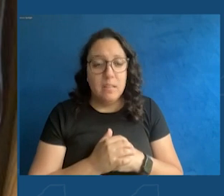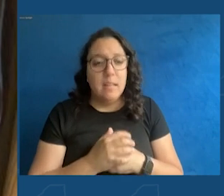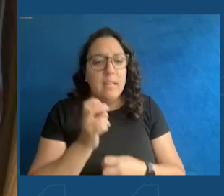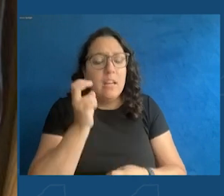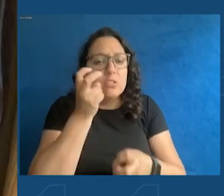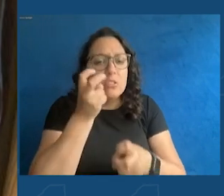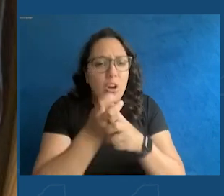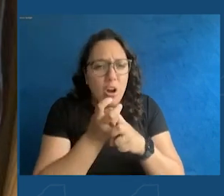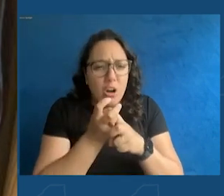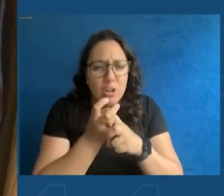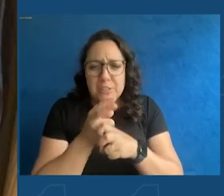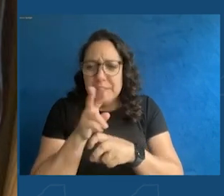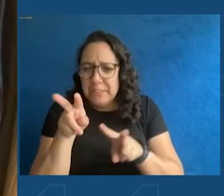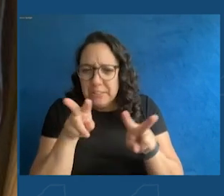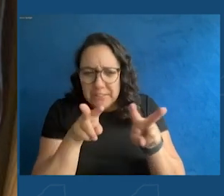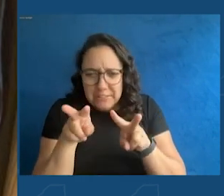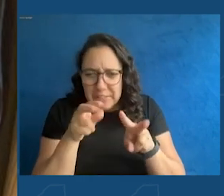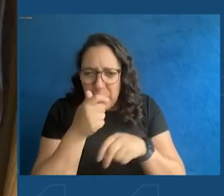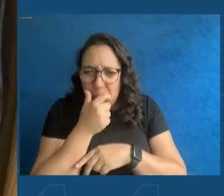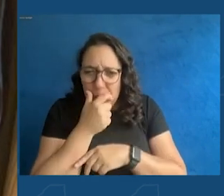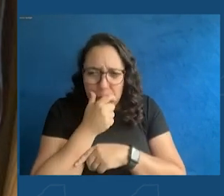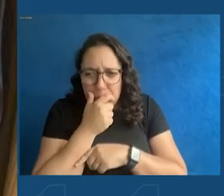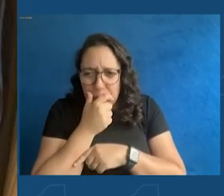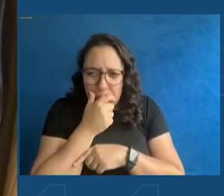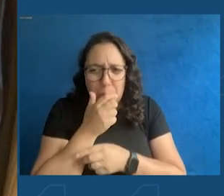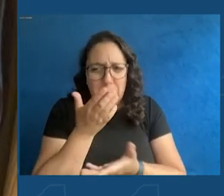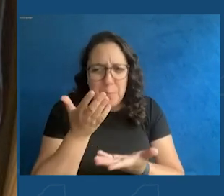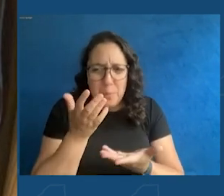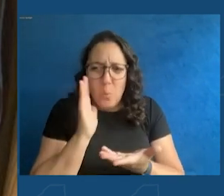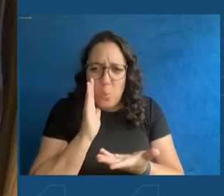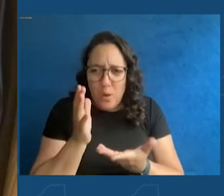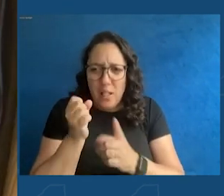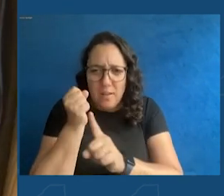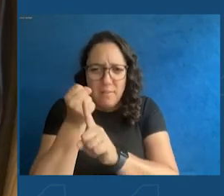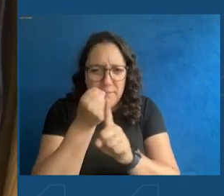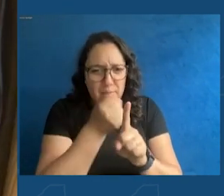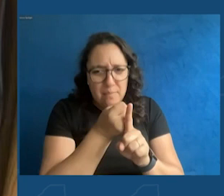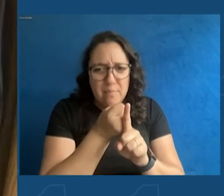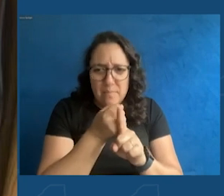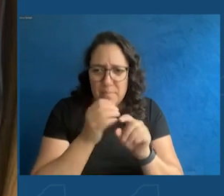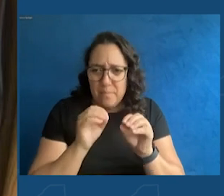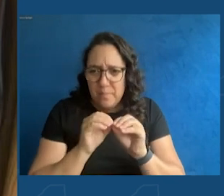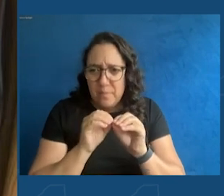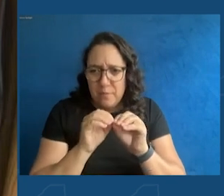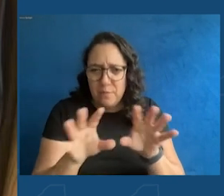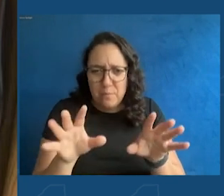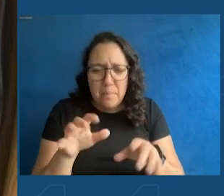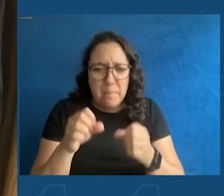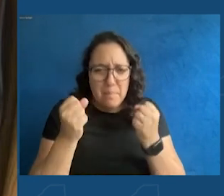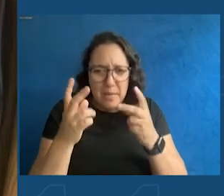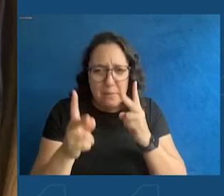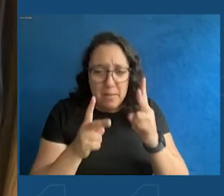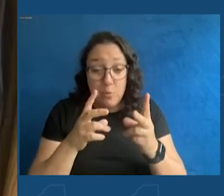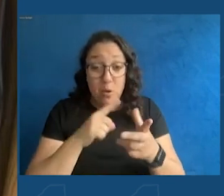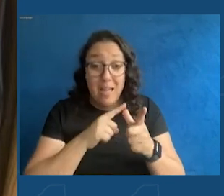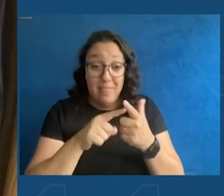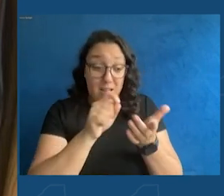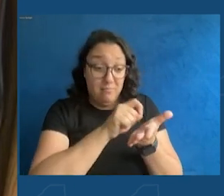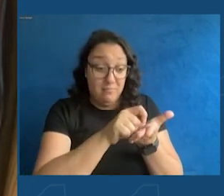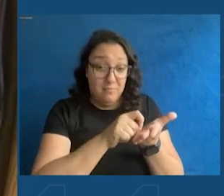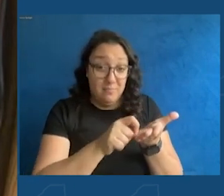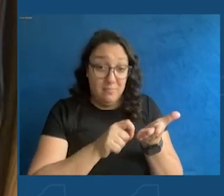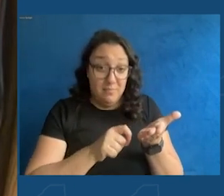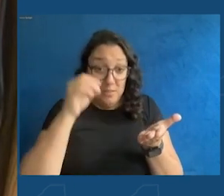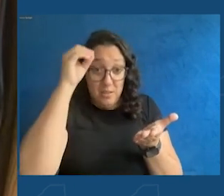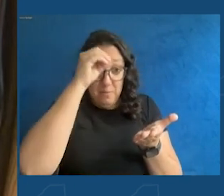questions with real practical implications for lots of people, and then to draft an opinion that explains why in